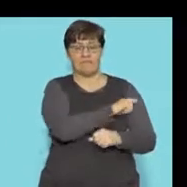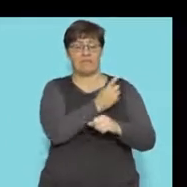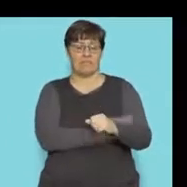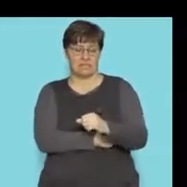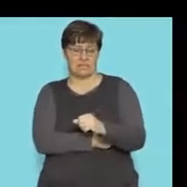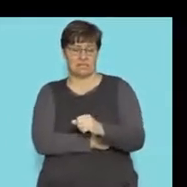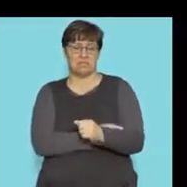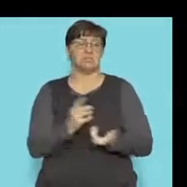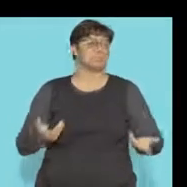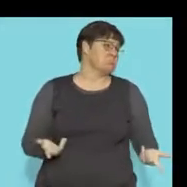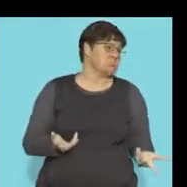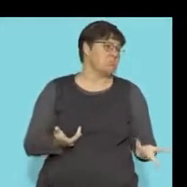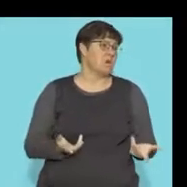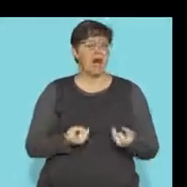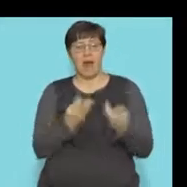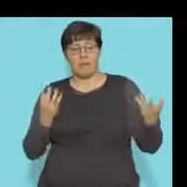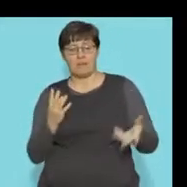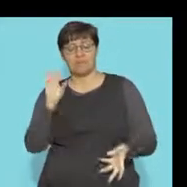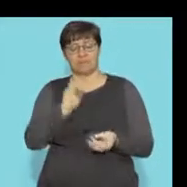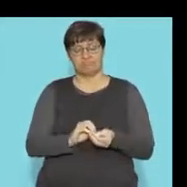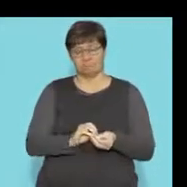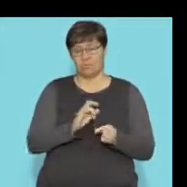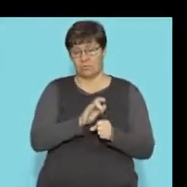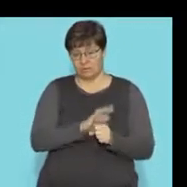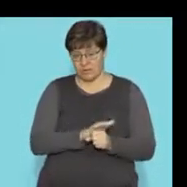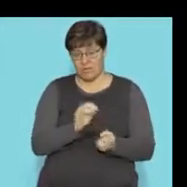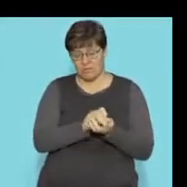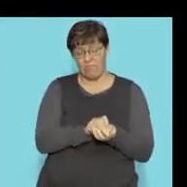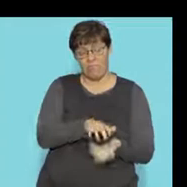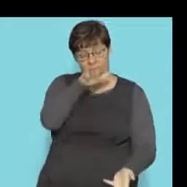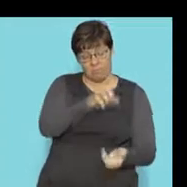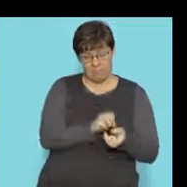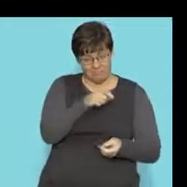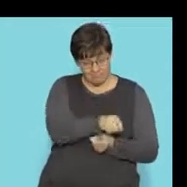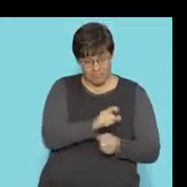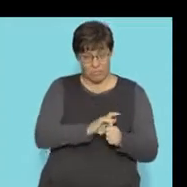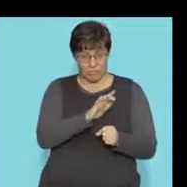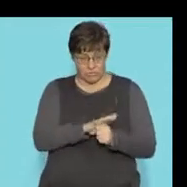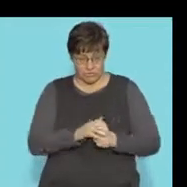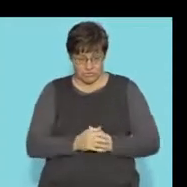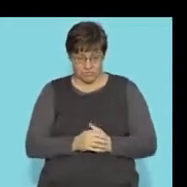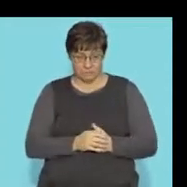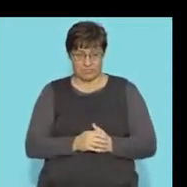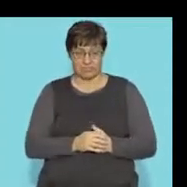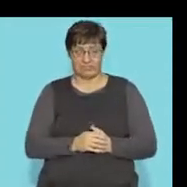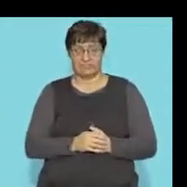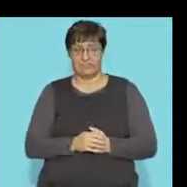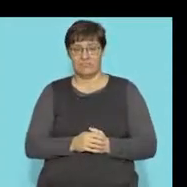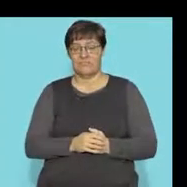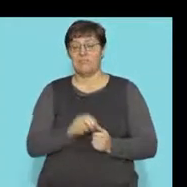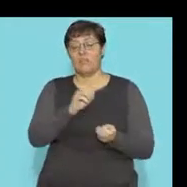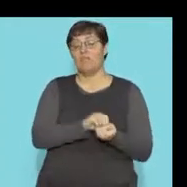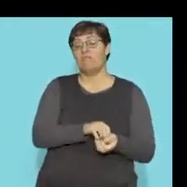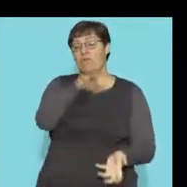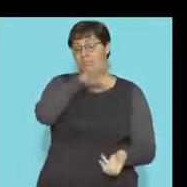hold only a certain amount of cool drink, and that is the volume of that cool drink. Cool. So the